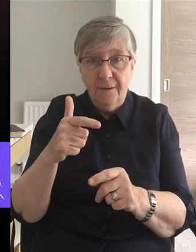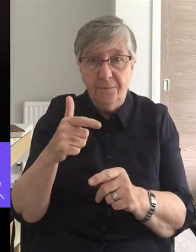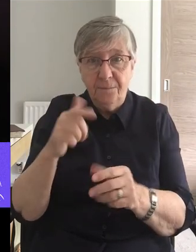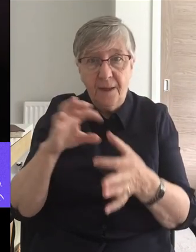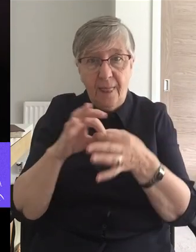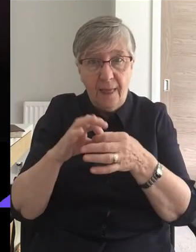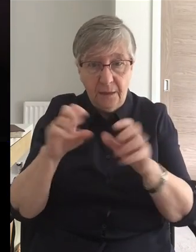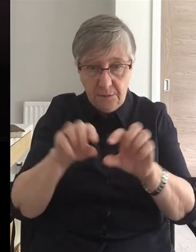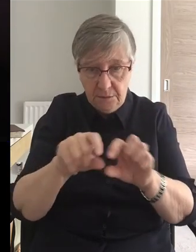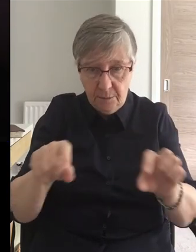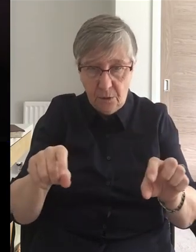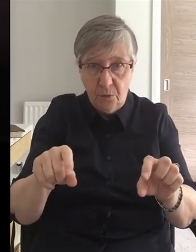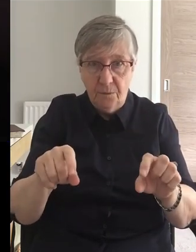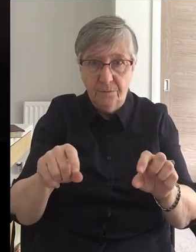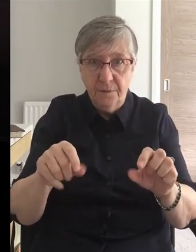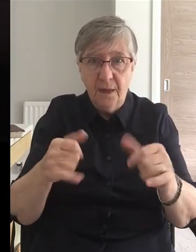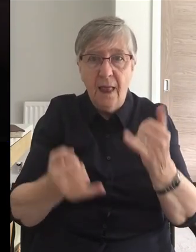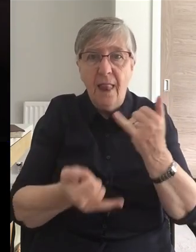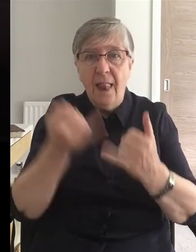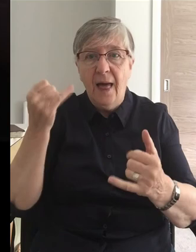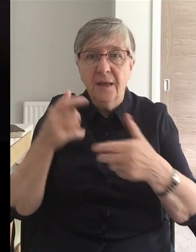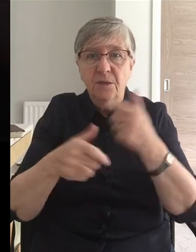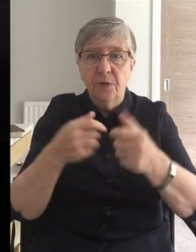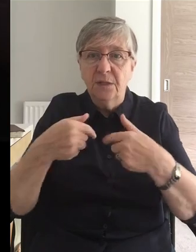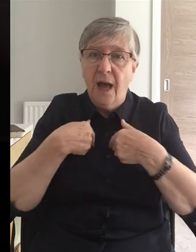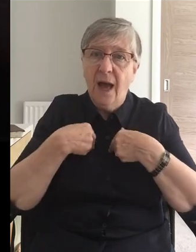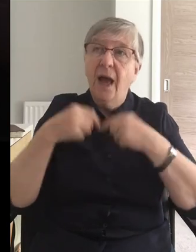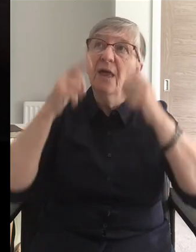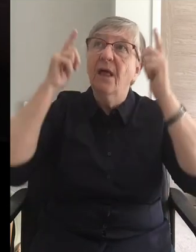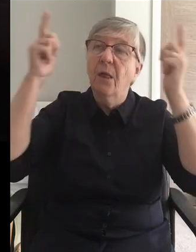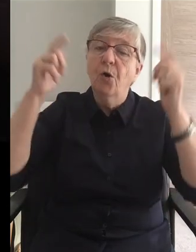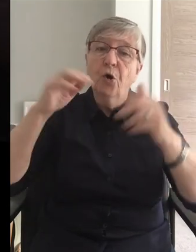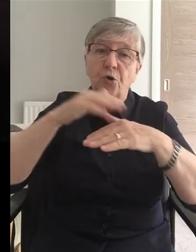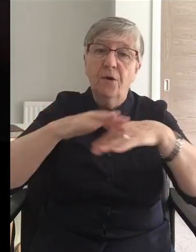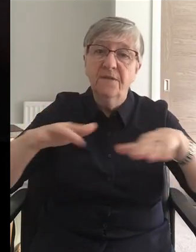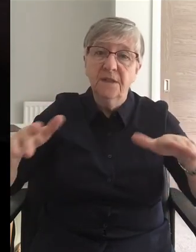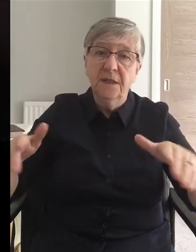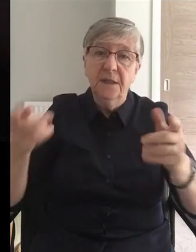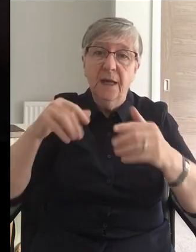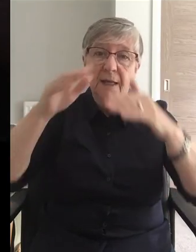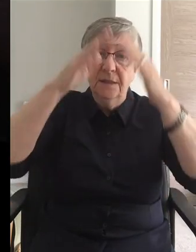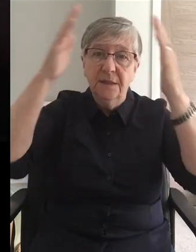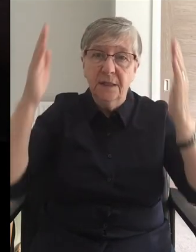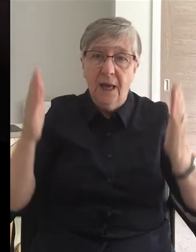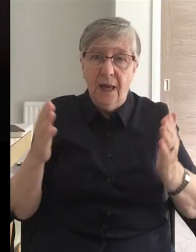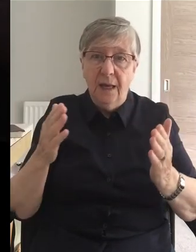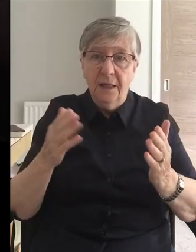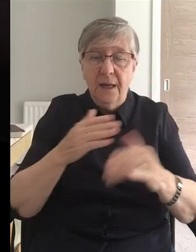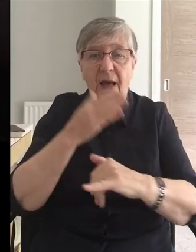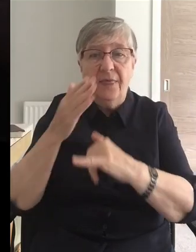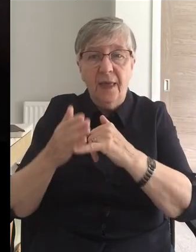link's below. Closing praise, I, the Lord of sea and sky. And after we've sung this,